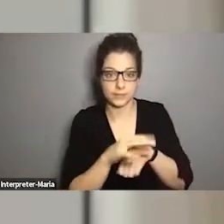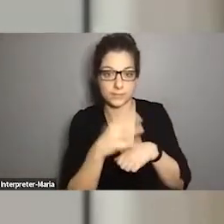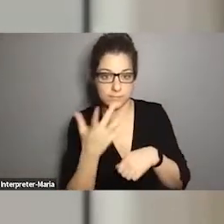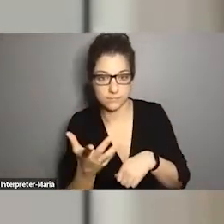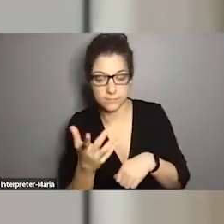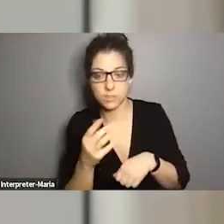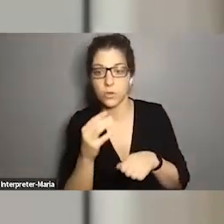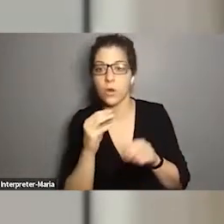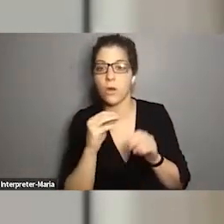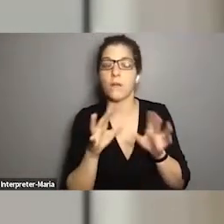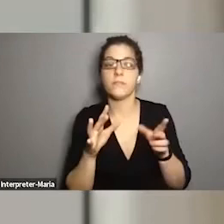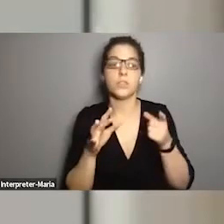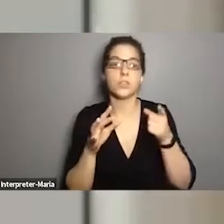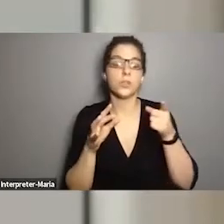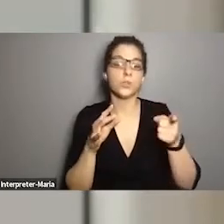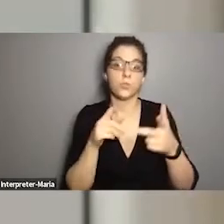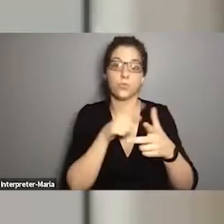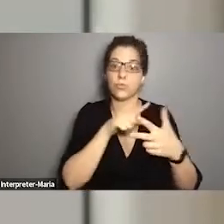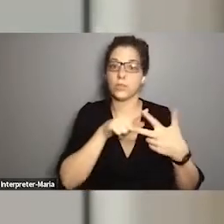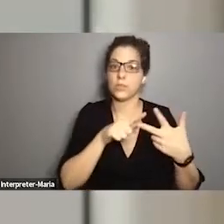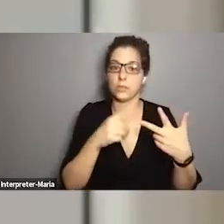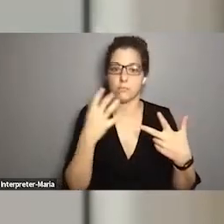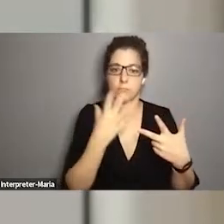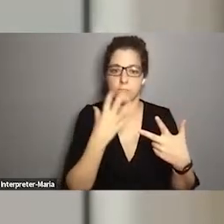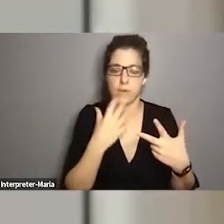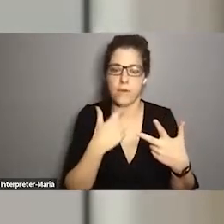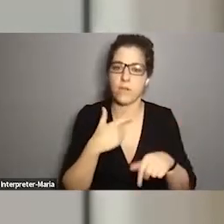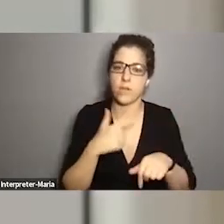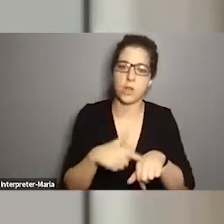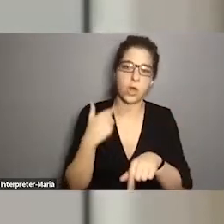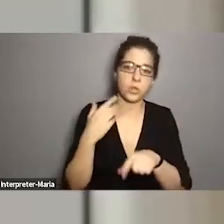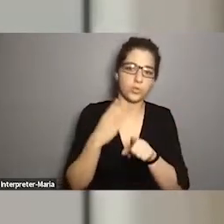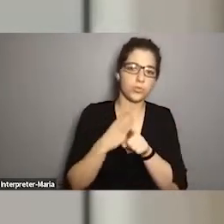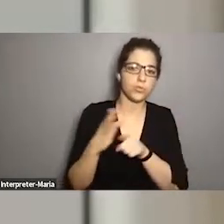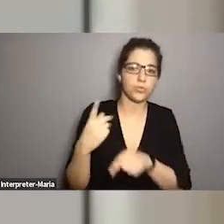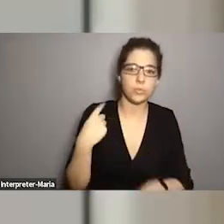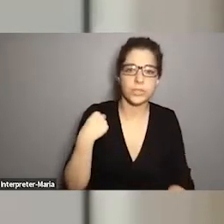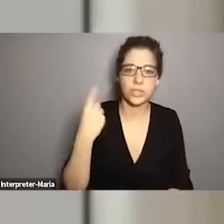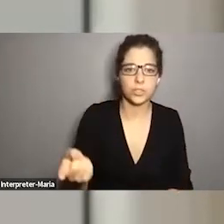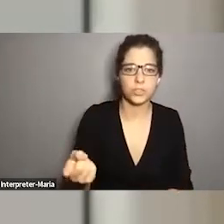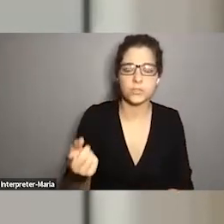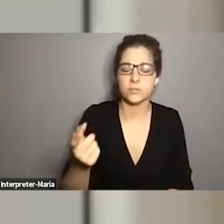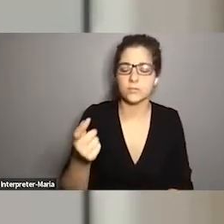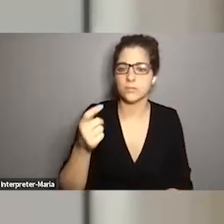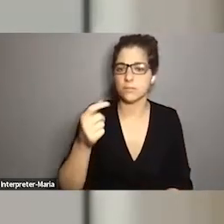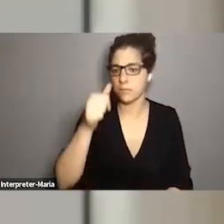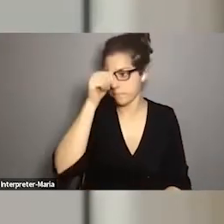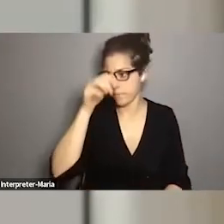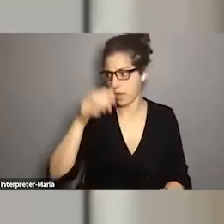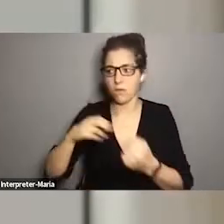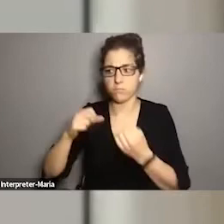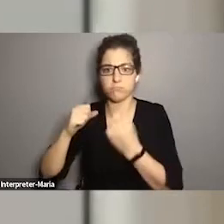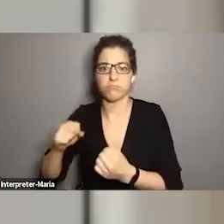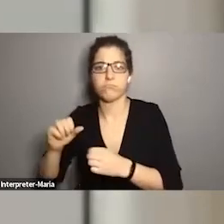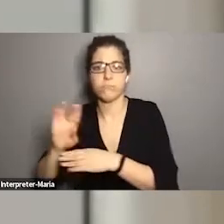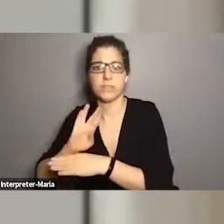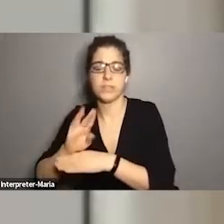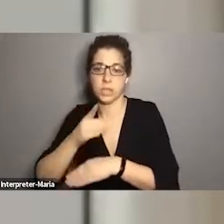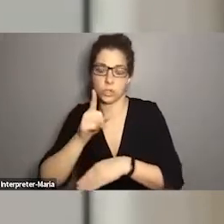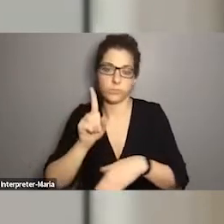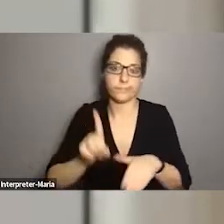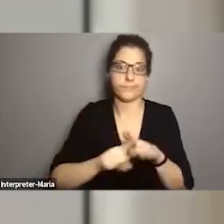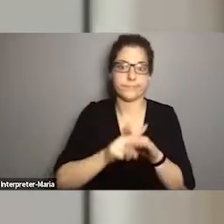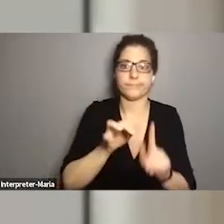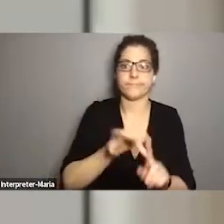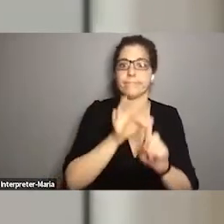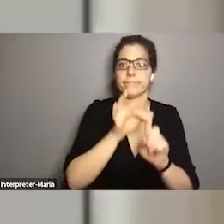obviously you all three have such long careers in male-dominated industries. Based on your